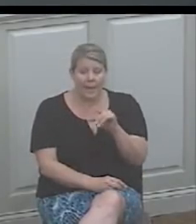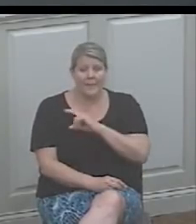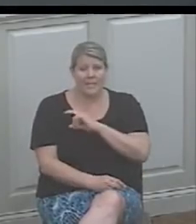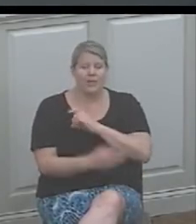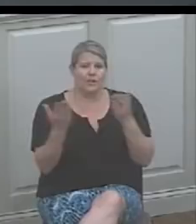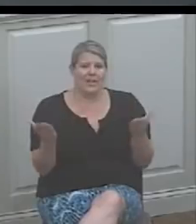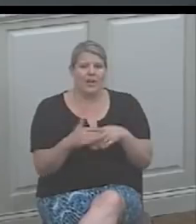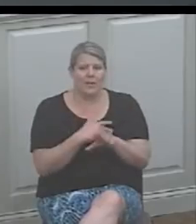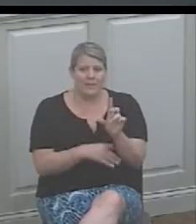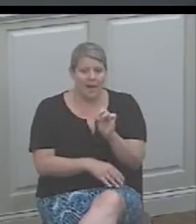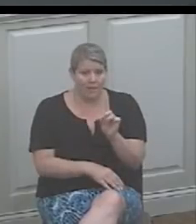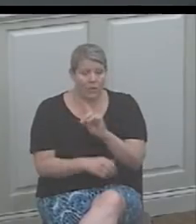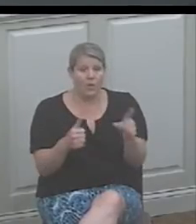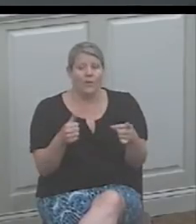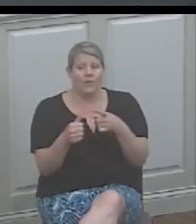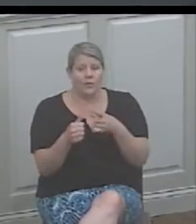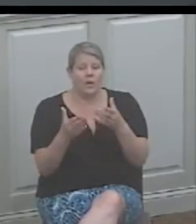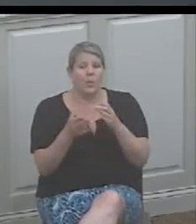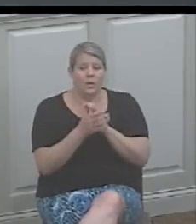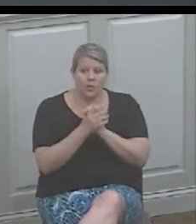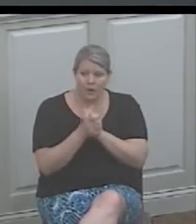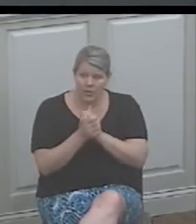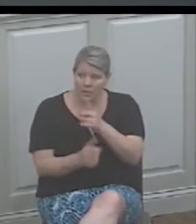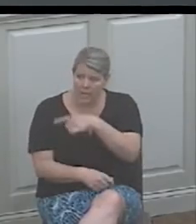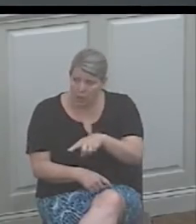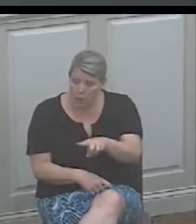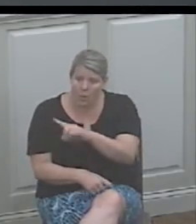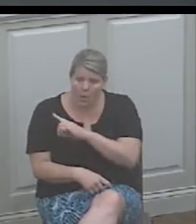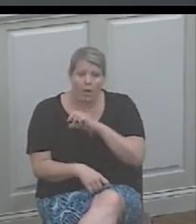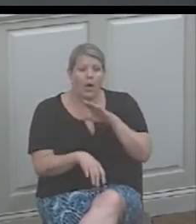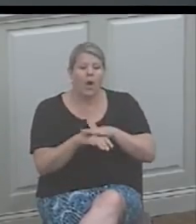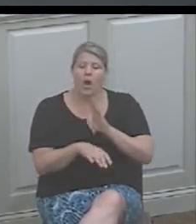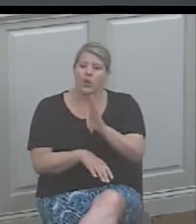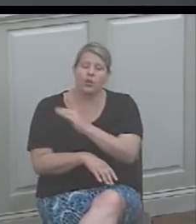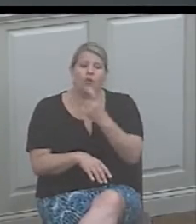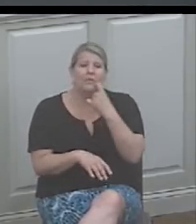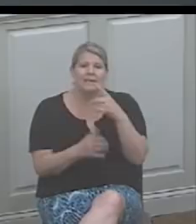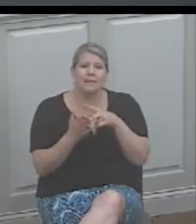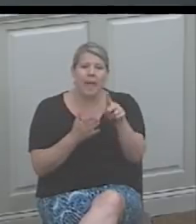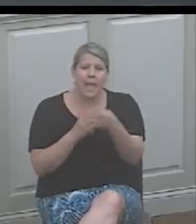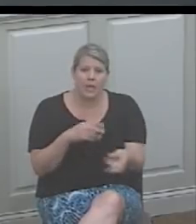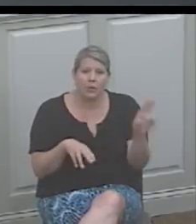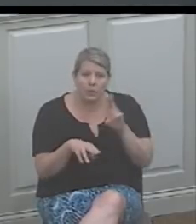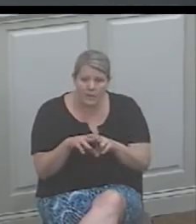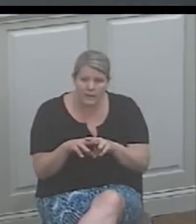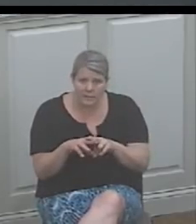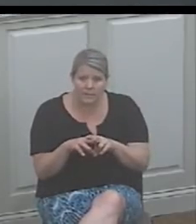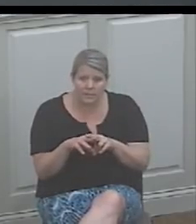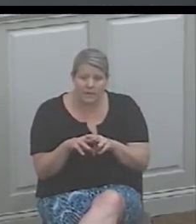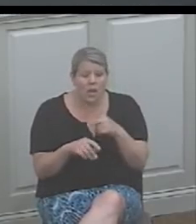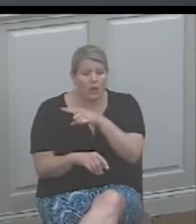Danville. First off, I would like to congratulate each of you, city commissioners, mayor, on your recent pay increase. I believe that